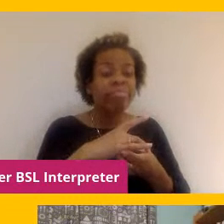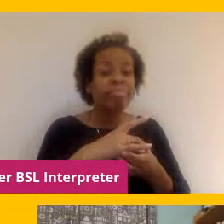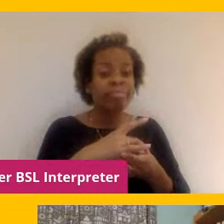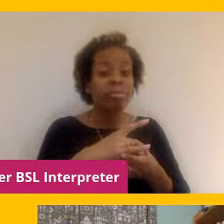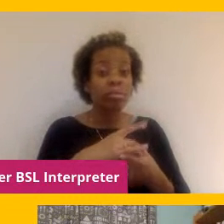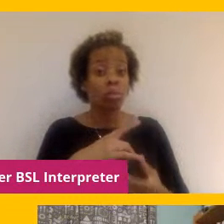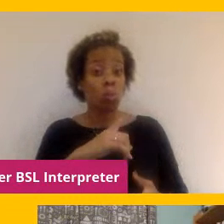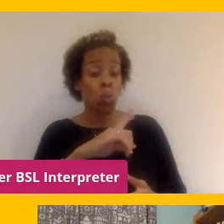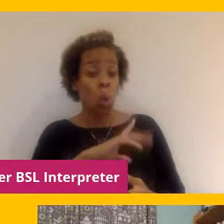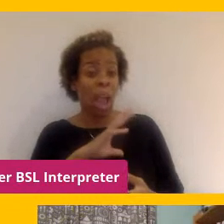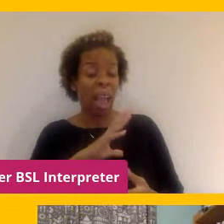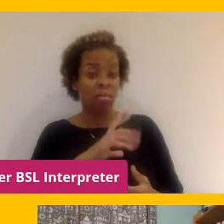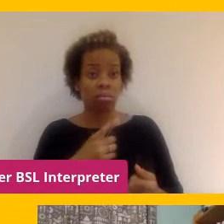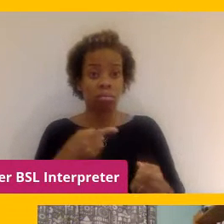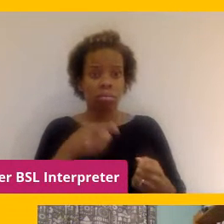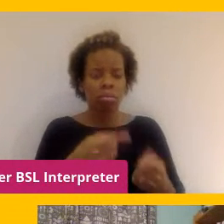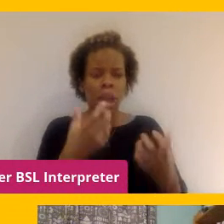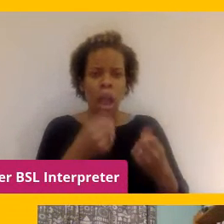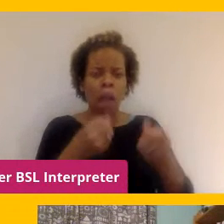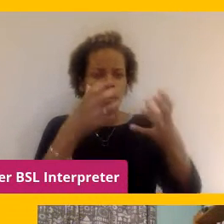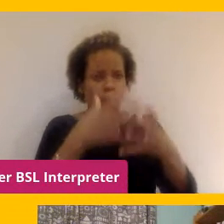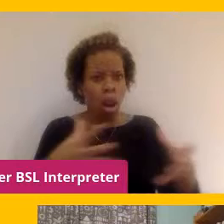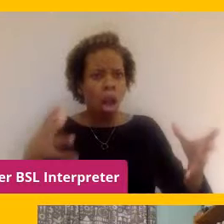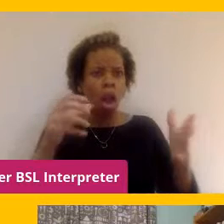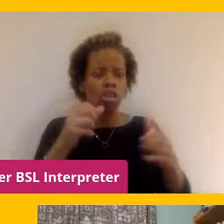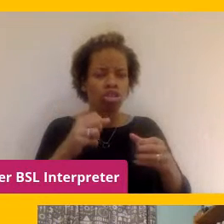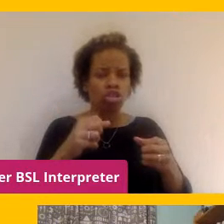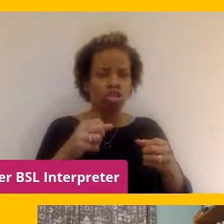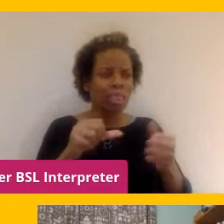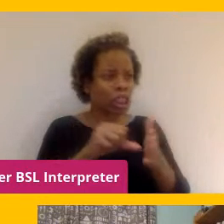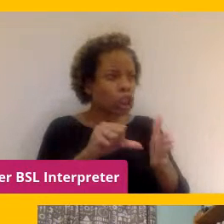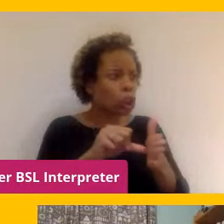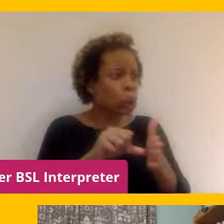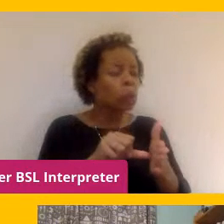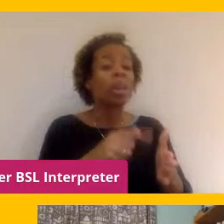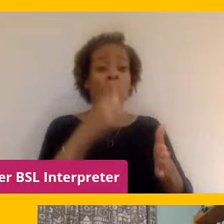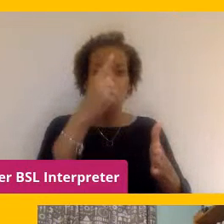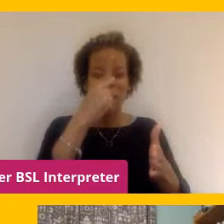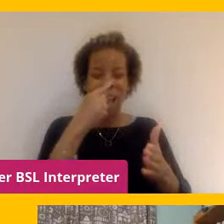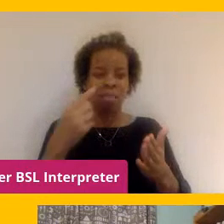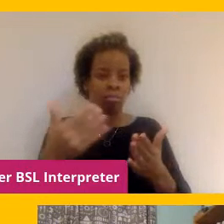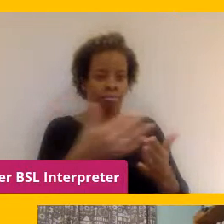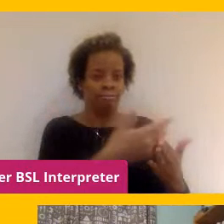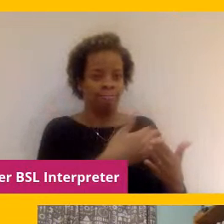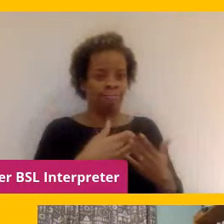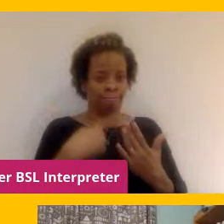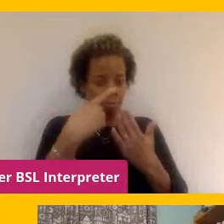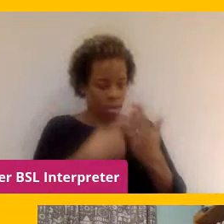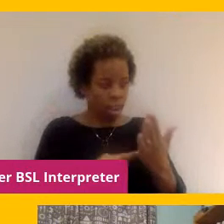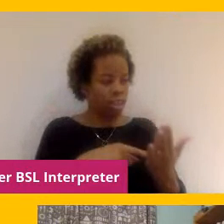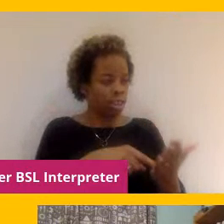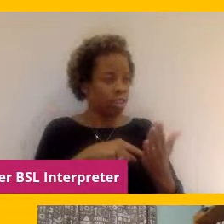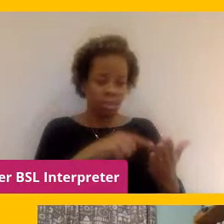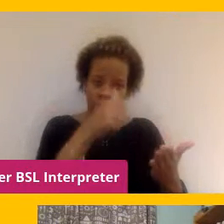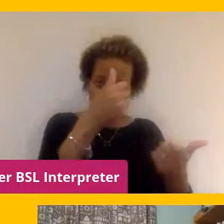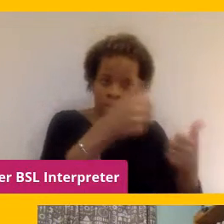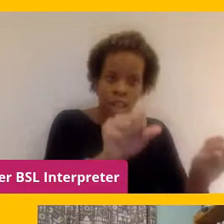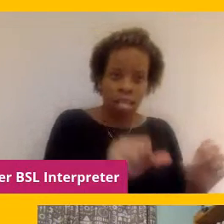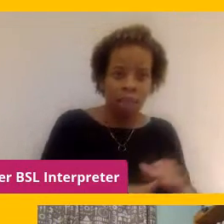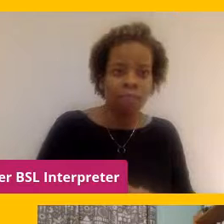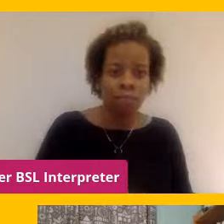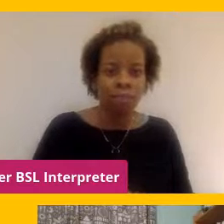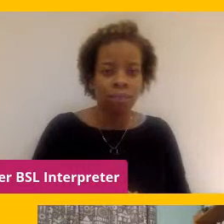more we can capture these issues and address them locally. So in terms of good practice with